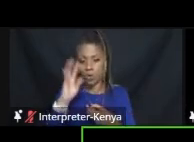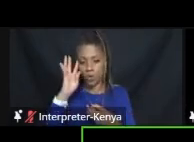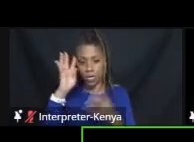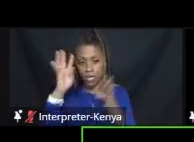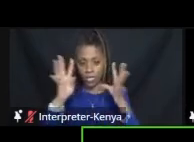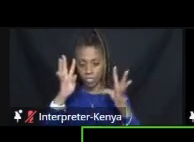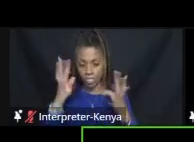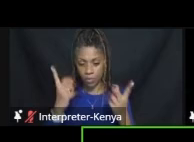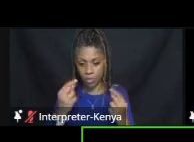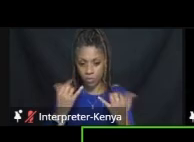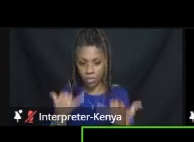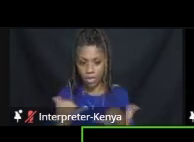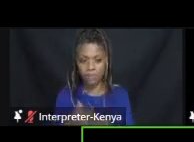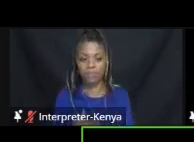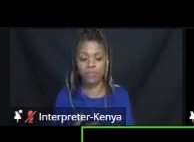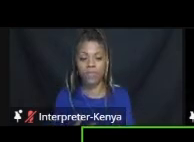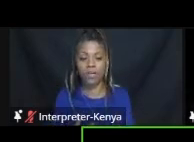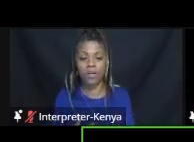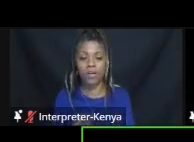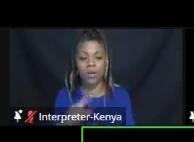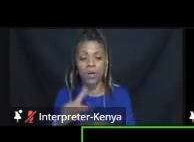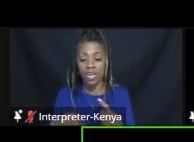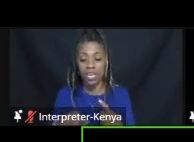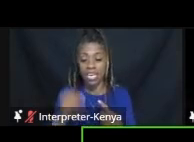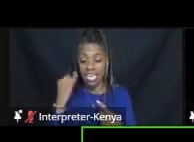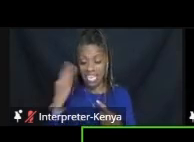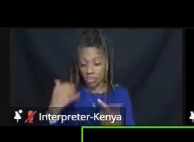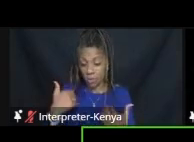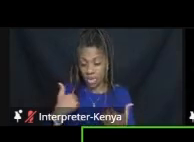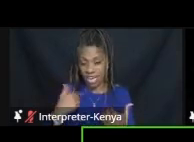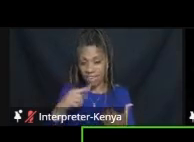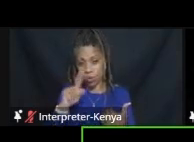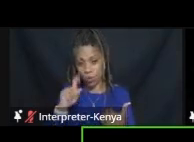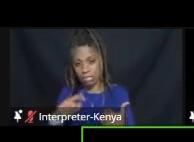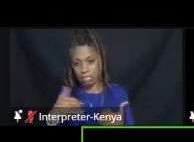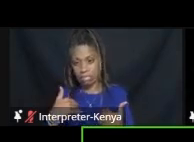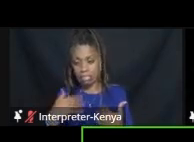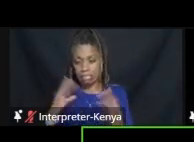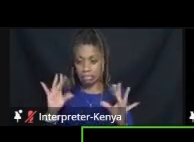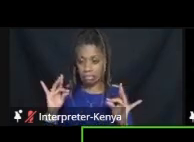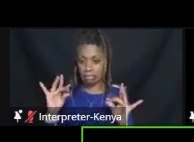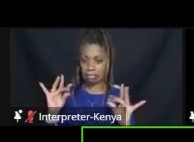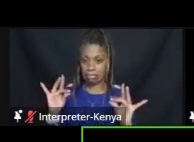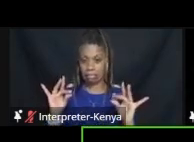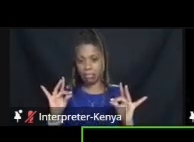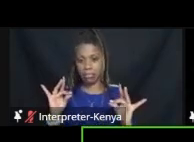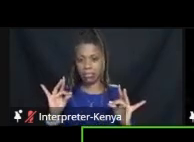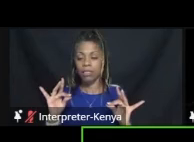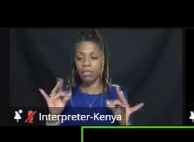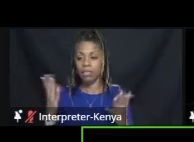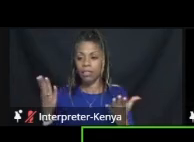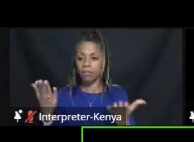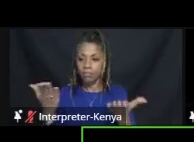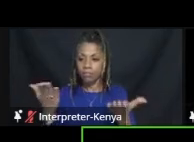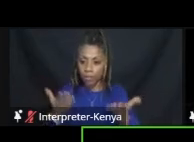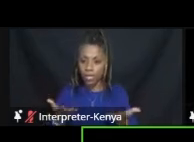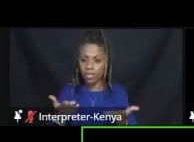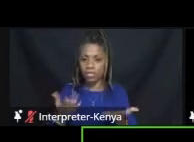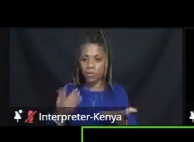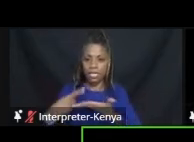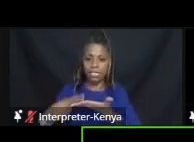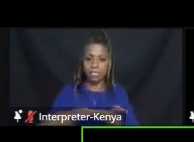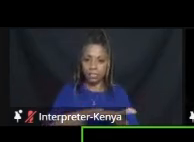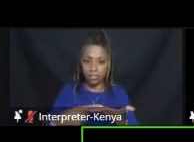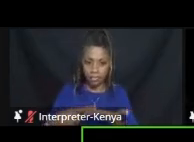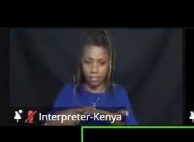One is, when you have a thorny question, bring it to the table and involve the people who experience it, those closest to it. So we're about to share some